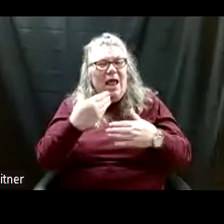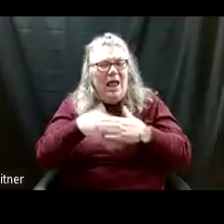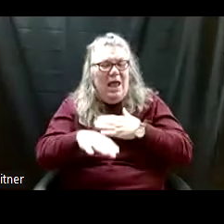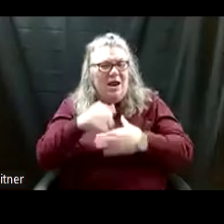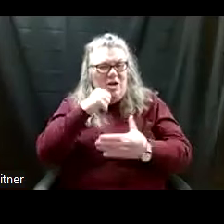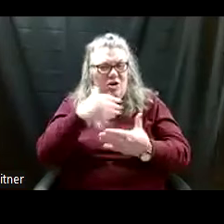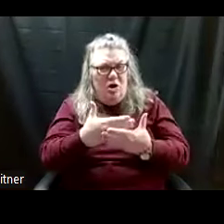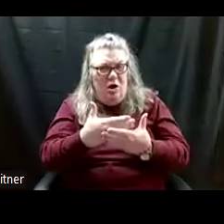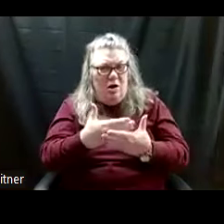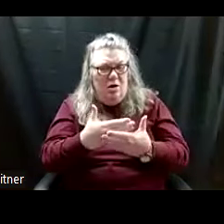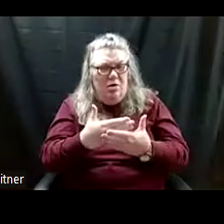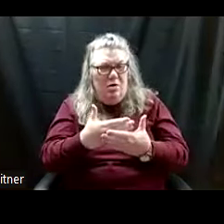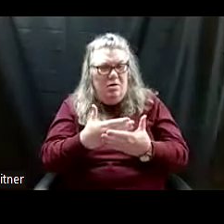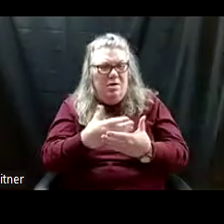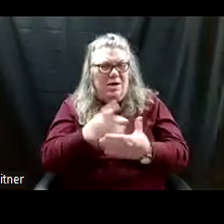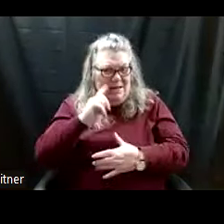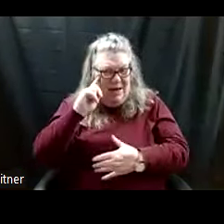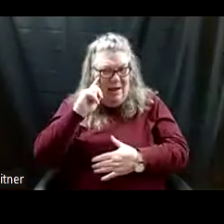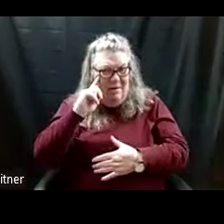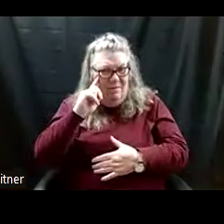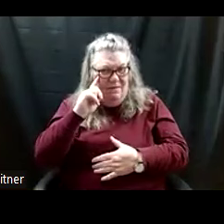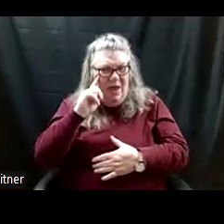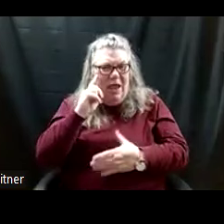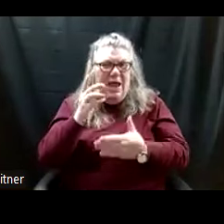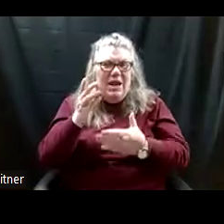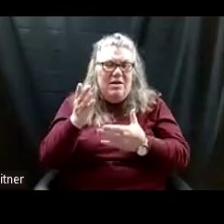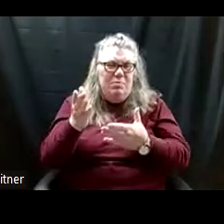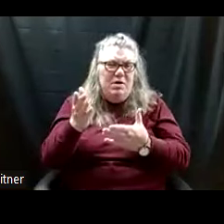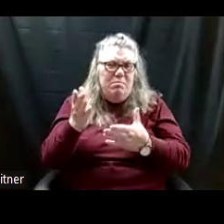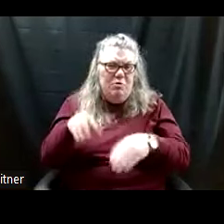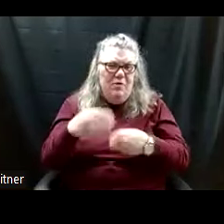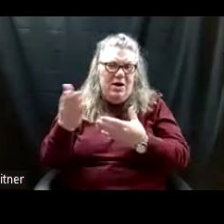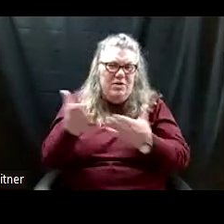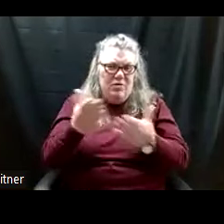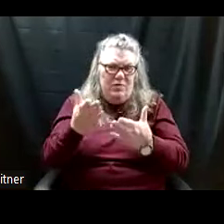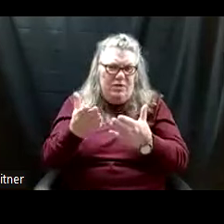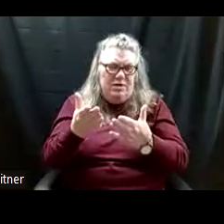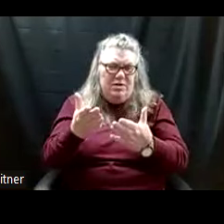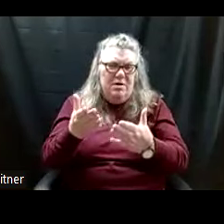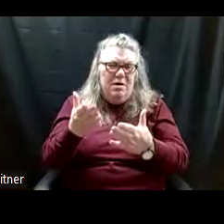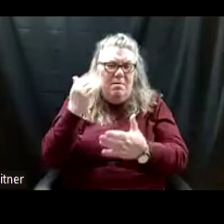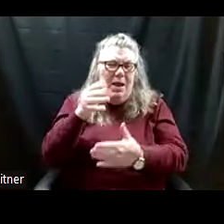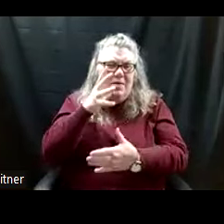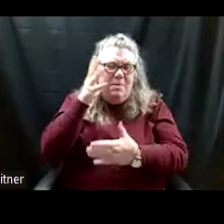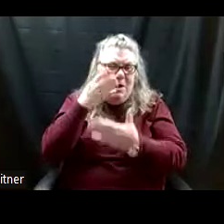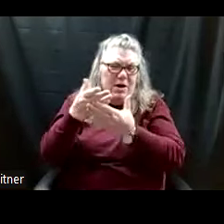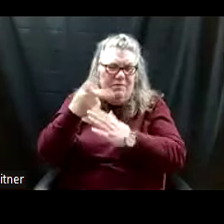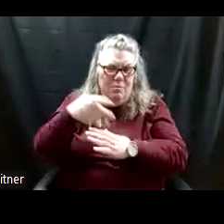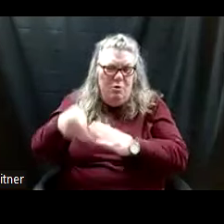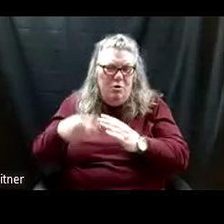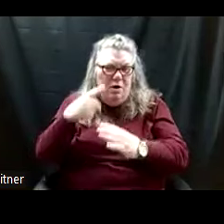daughter who is deaf and has been served by the Parent-Infant Program for School for the Deaf.